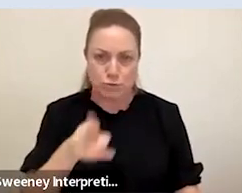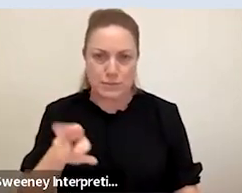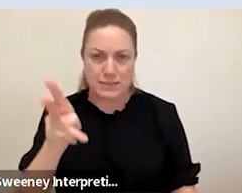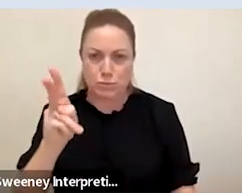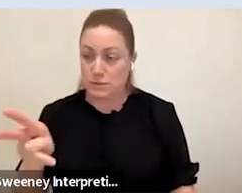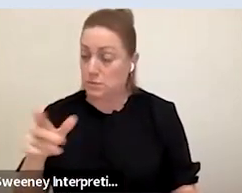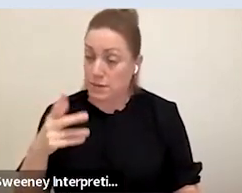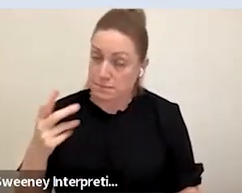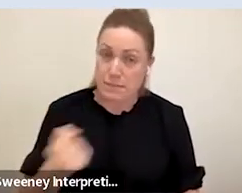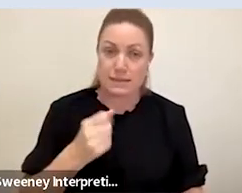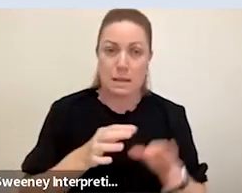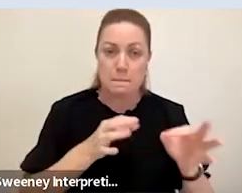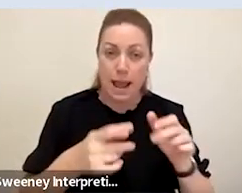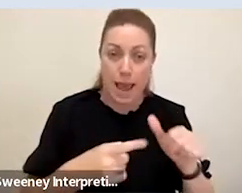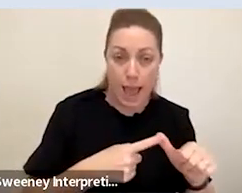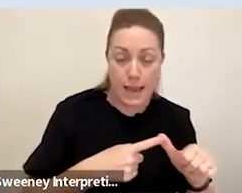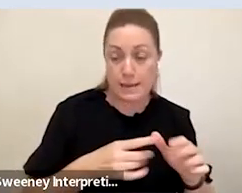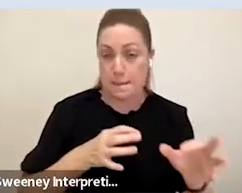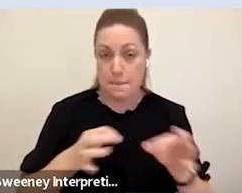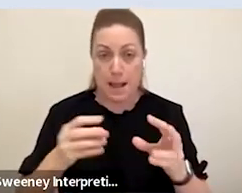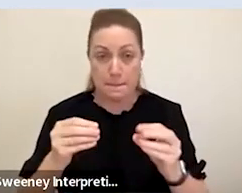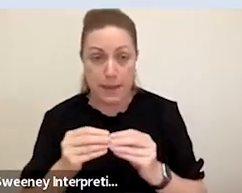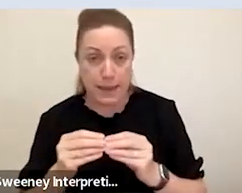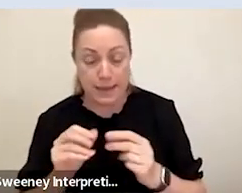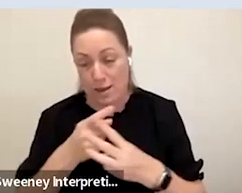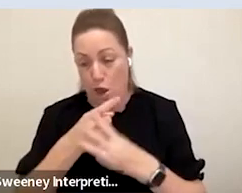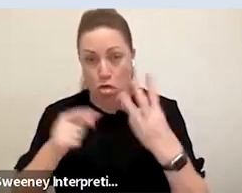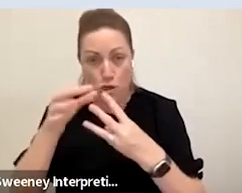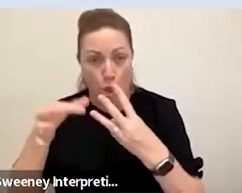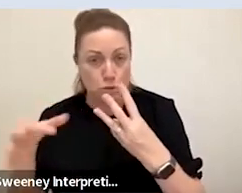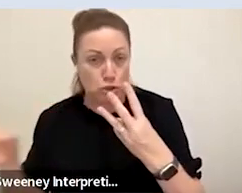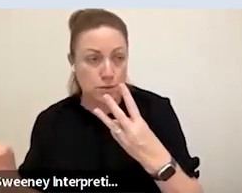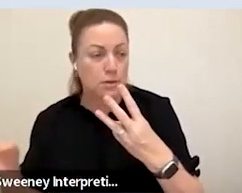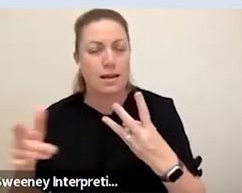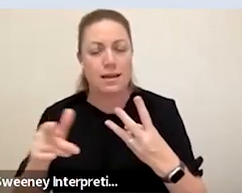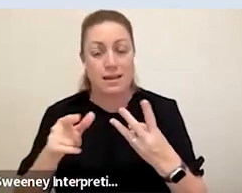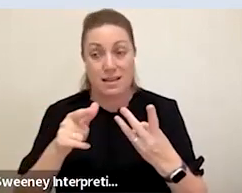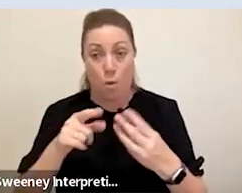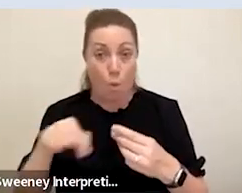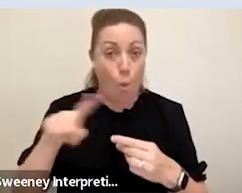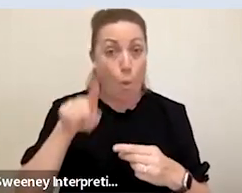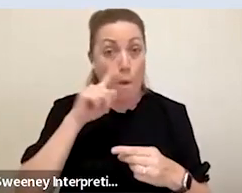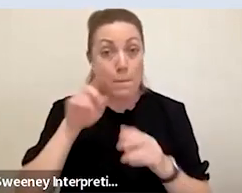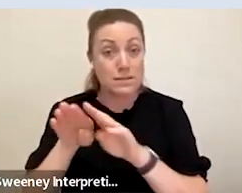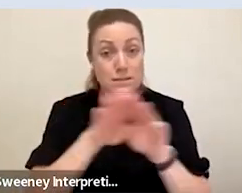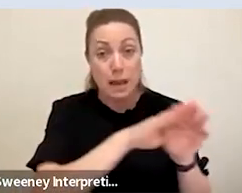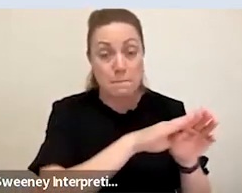a plan A and a plan B and then 3 options, and that everyone is not the same as everyone